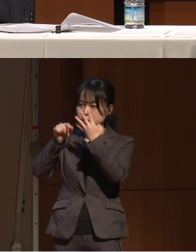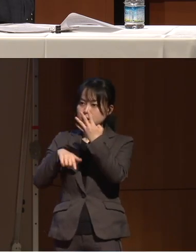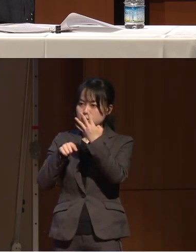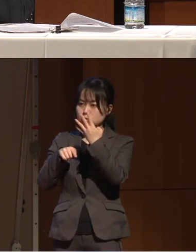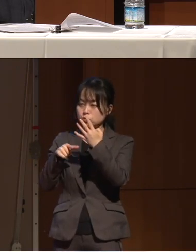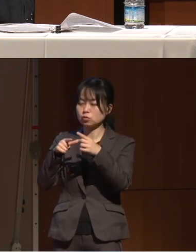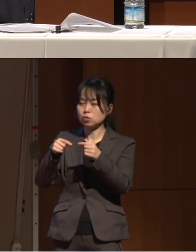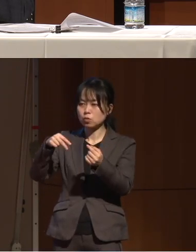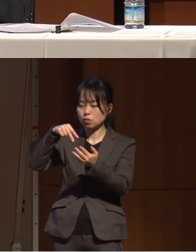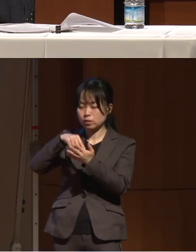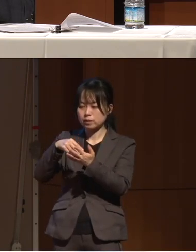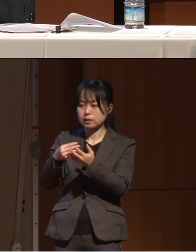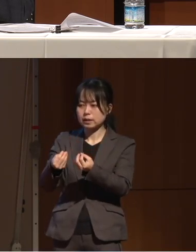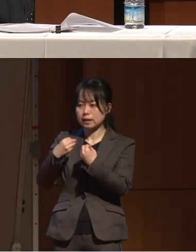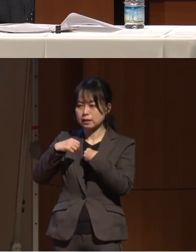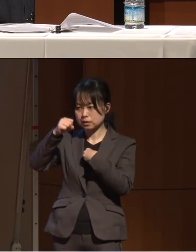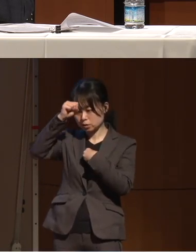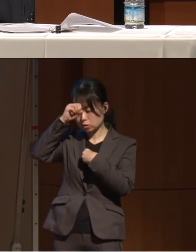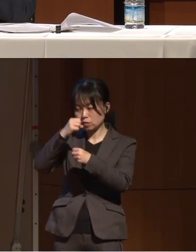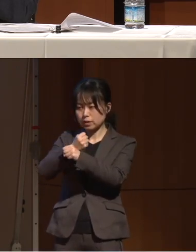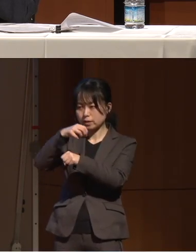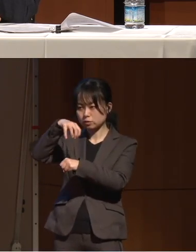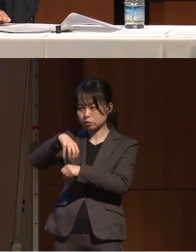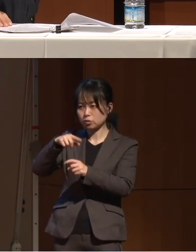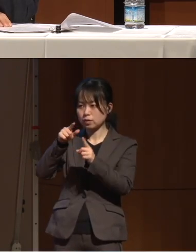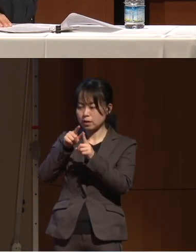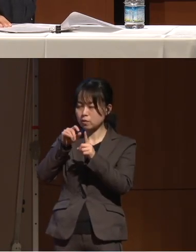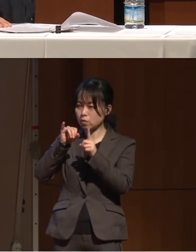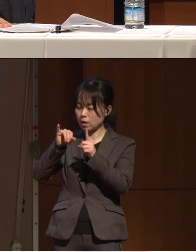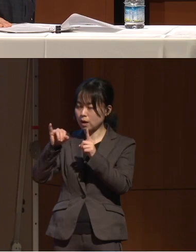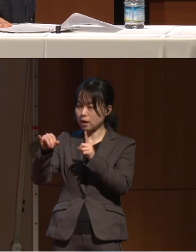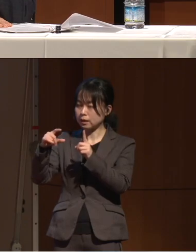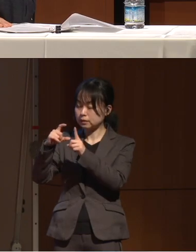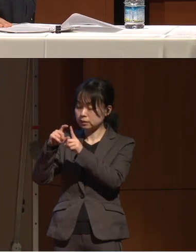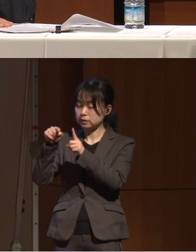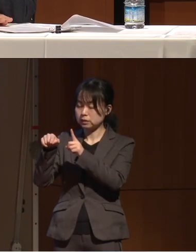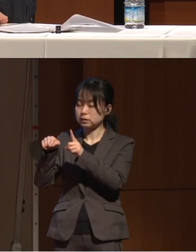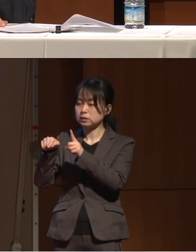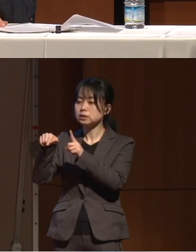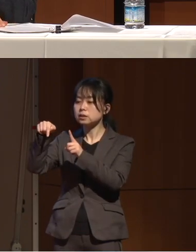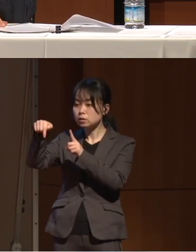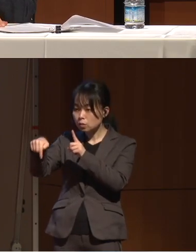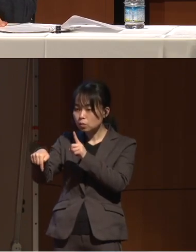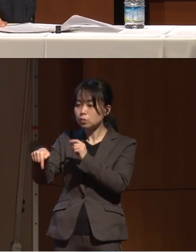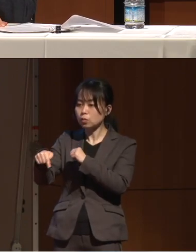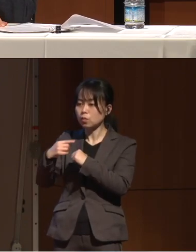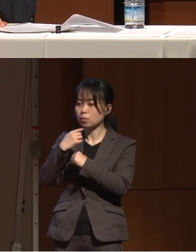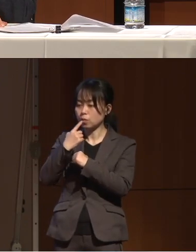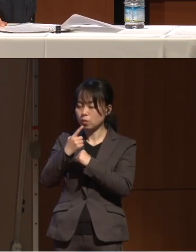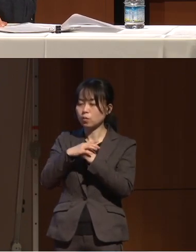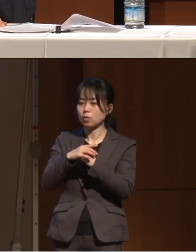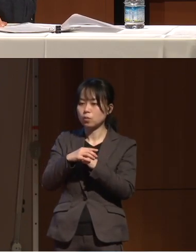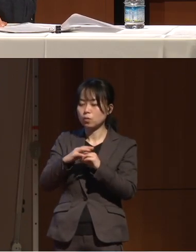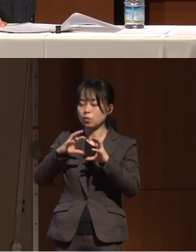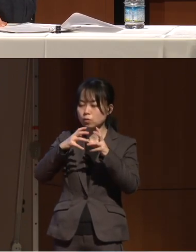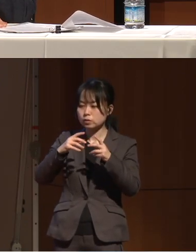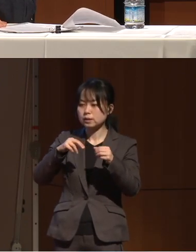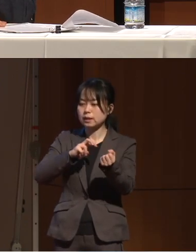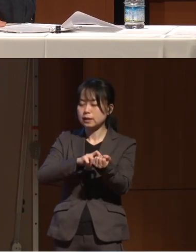Disease, NIID in short, and the National Center for Global Health and Medicine,